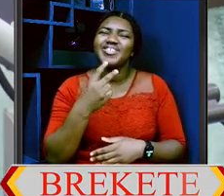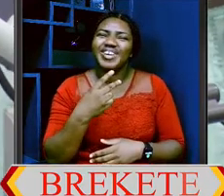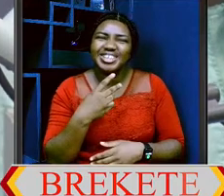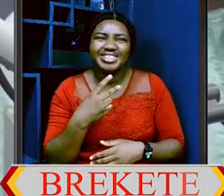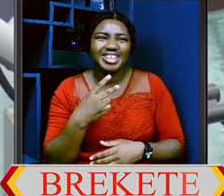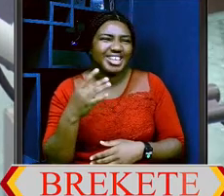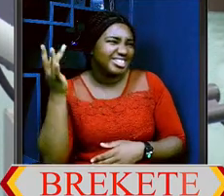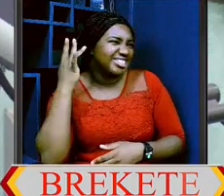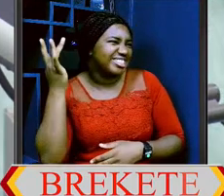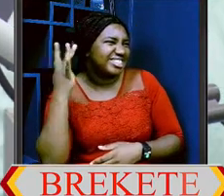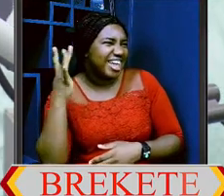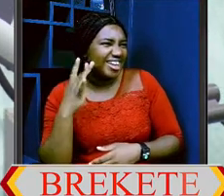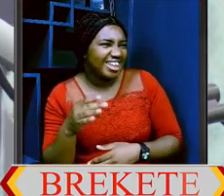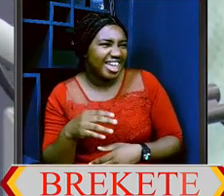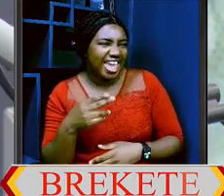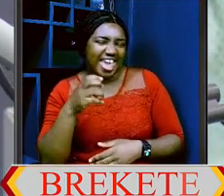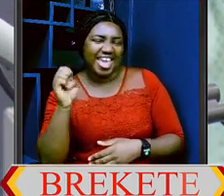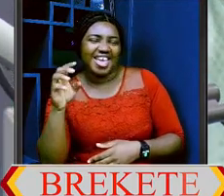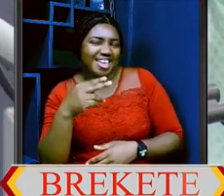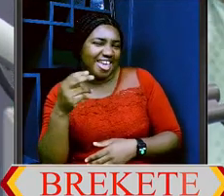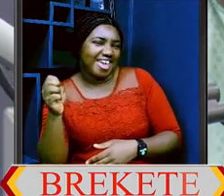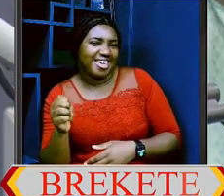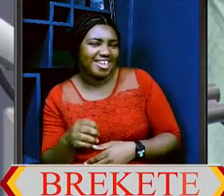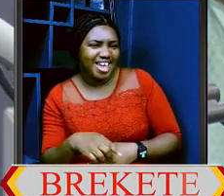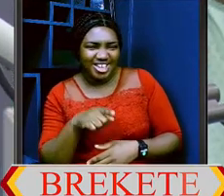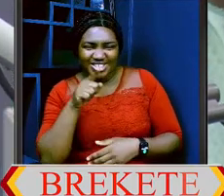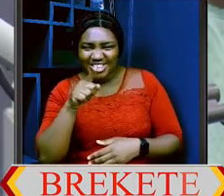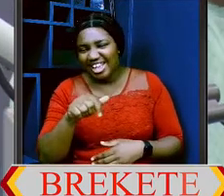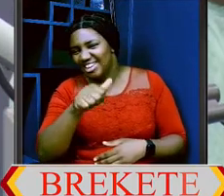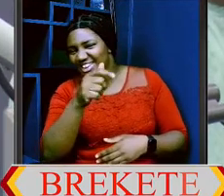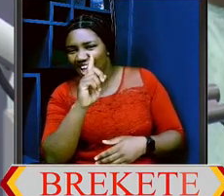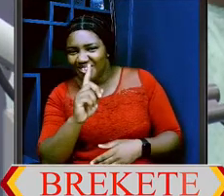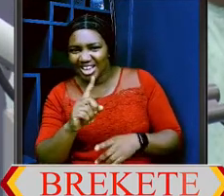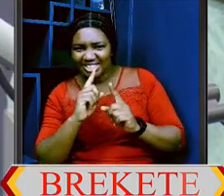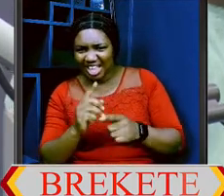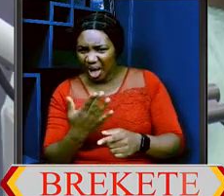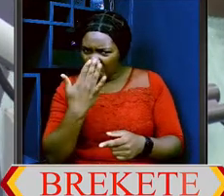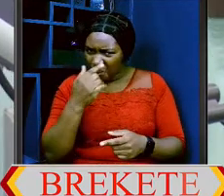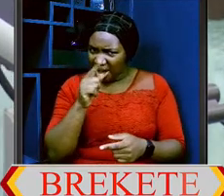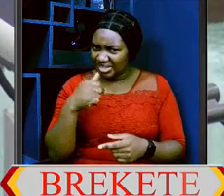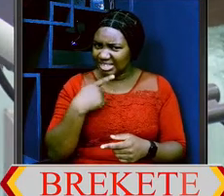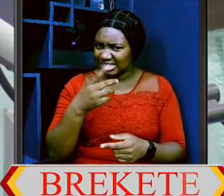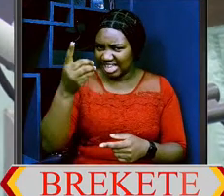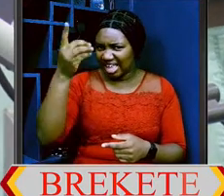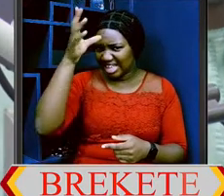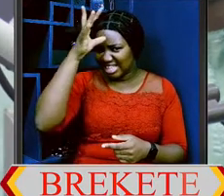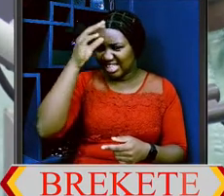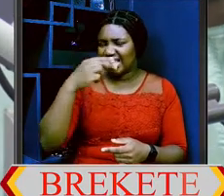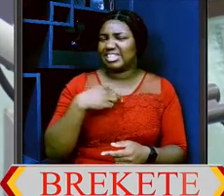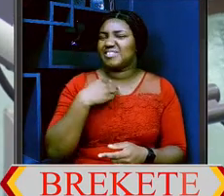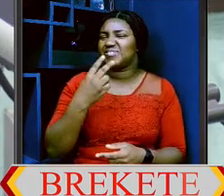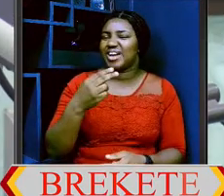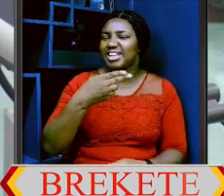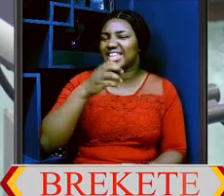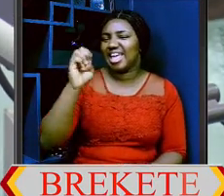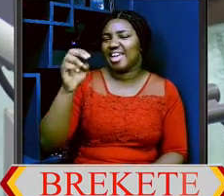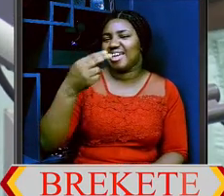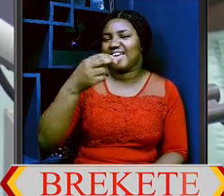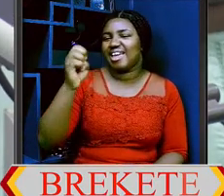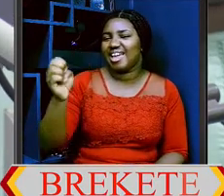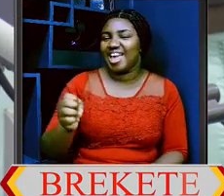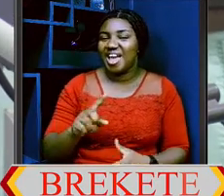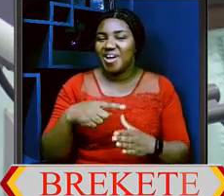other one do like say she the correct her why would you say that this voice is doing and they making no worry where they